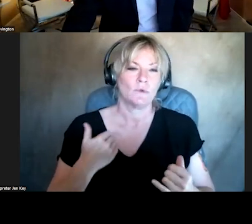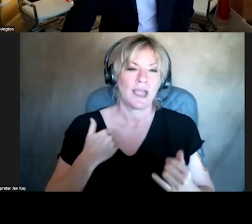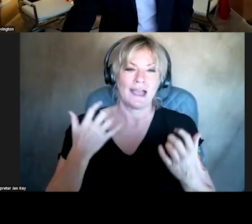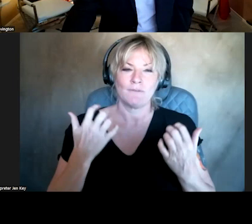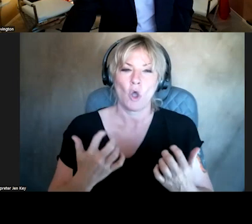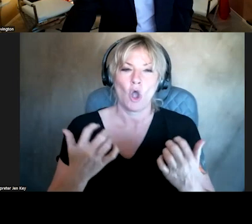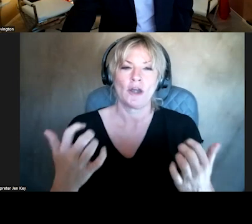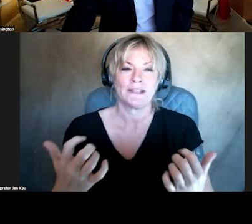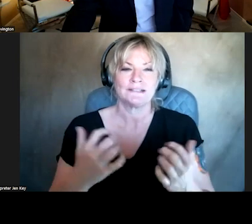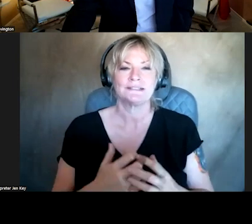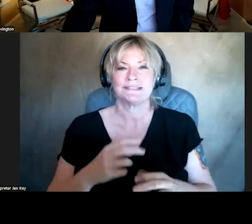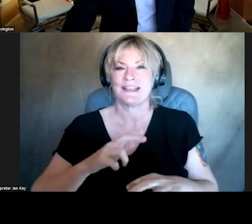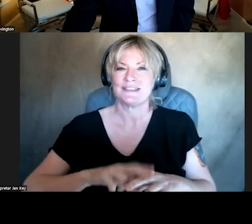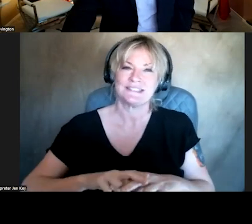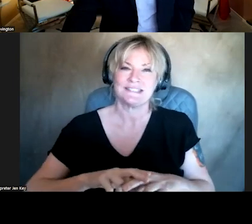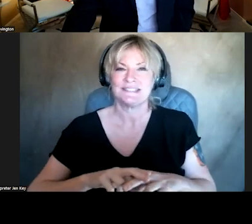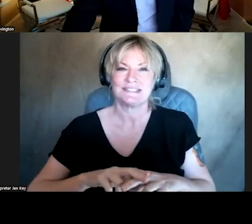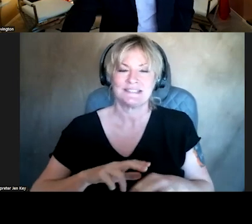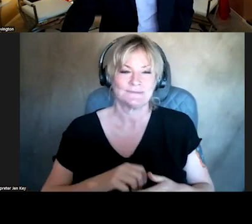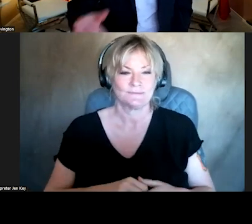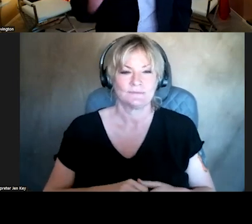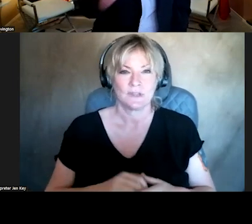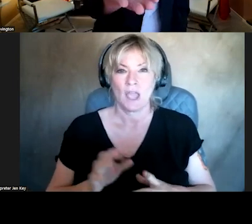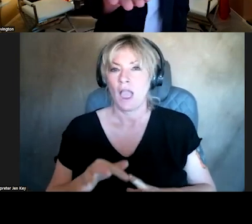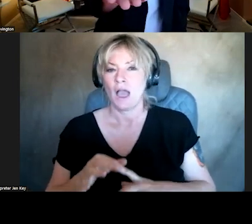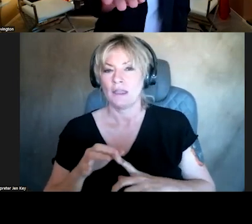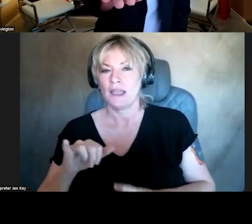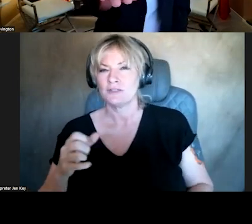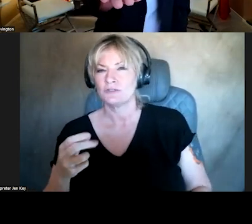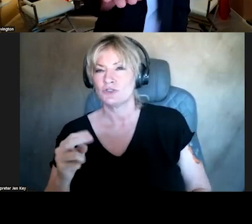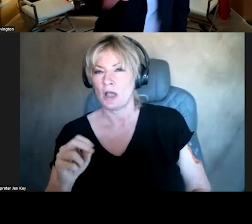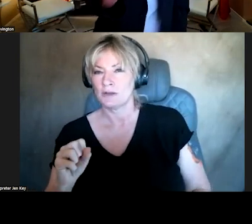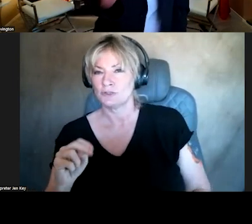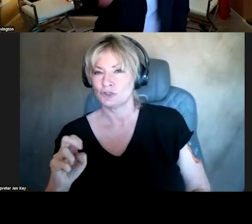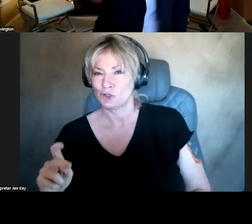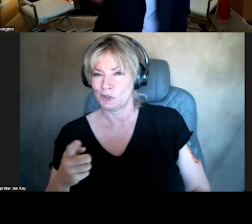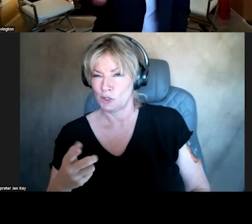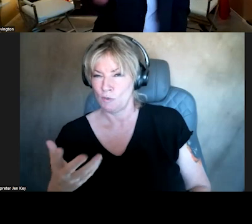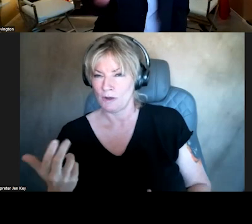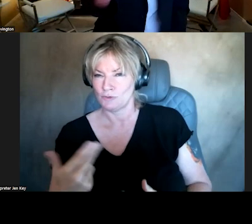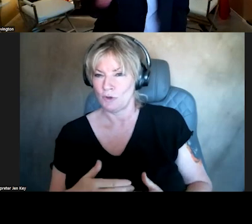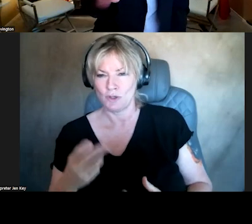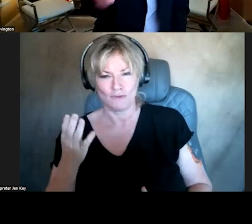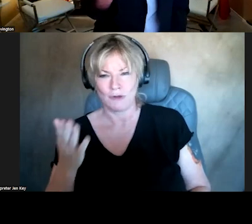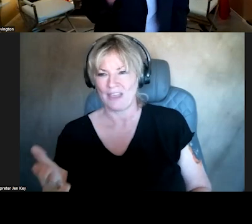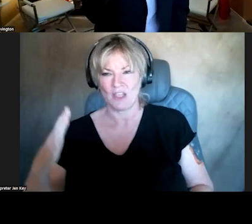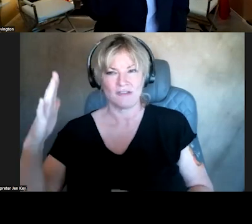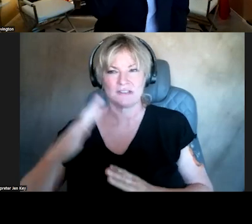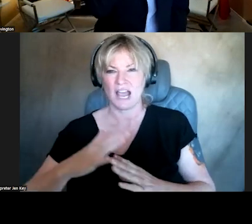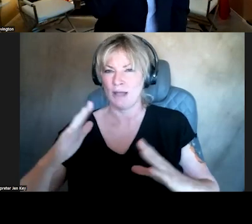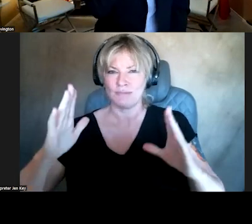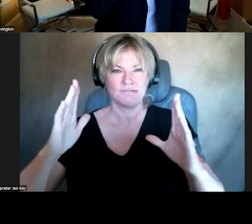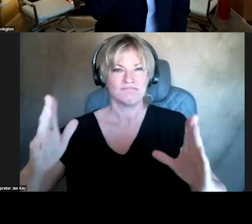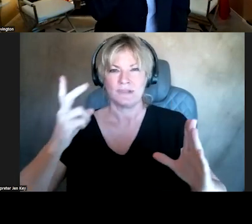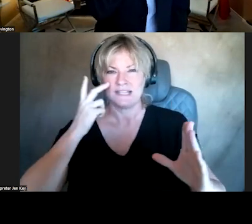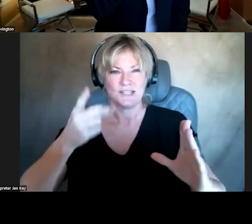audience in the seat. Unless, John Snook, would you like to jump in? I see you, you're just right there top front and center for